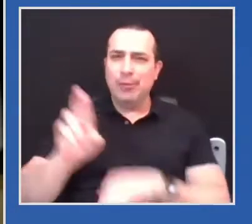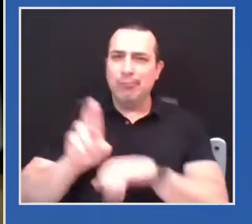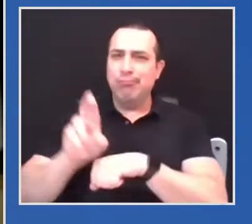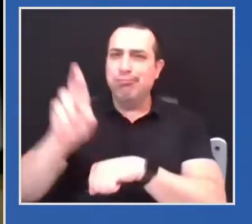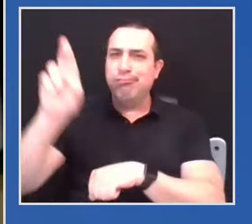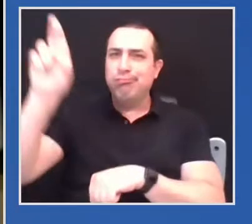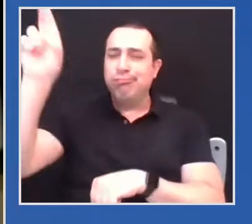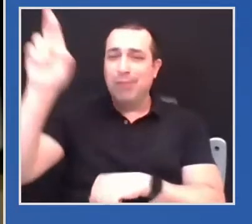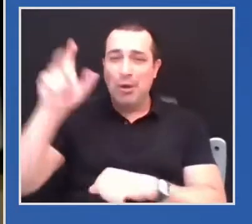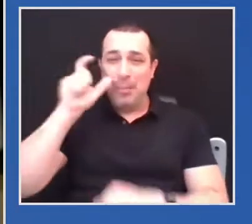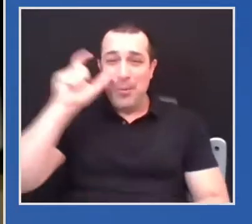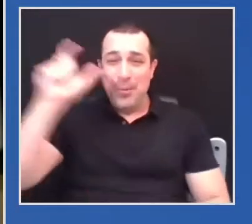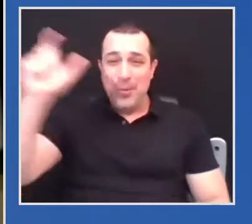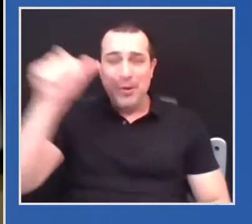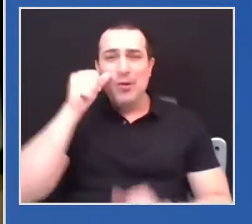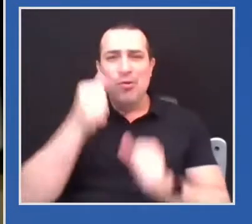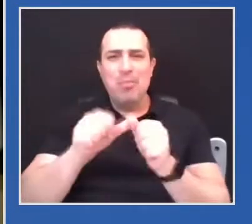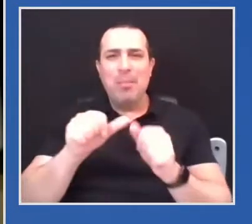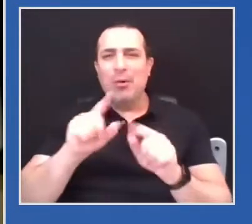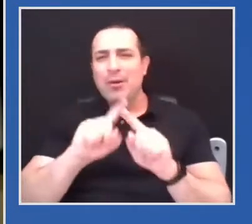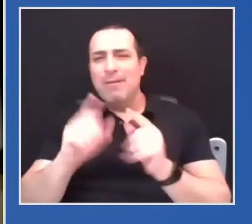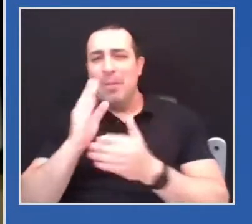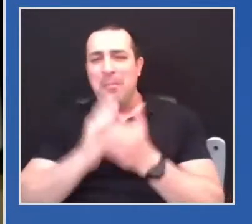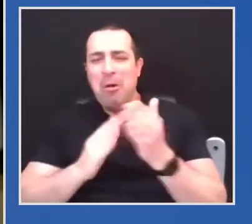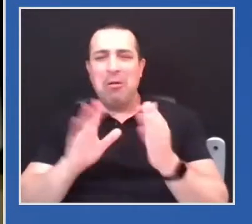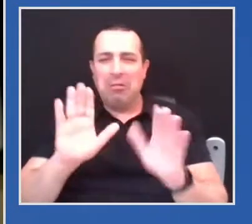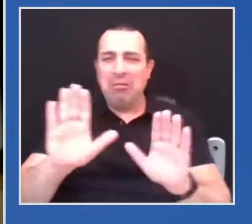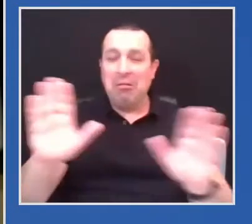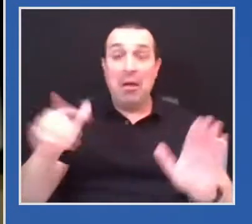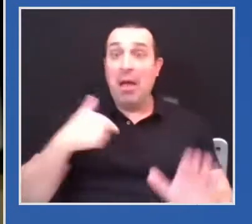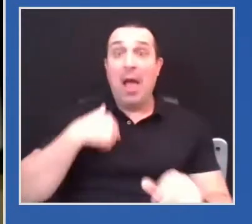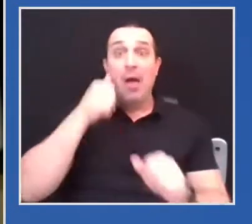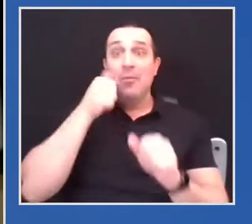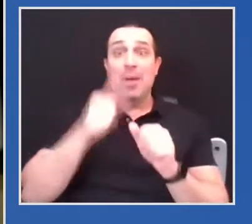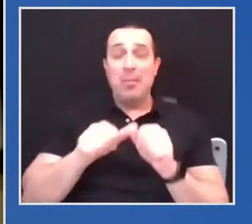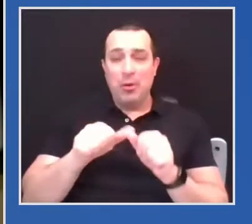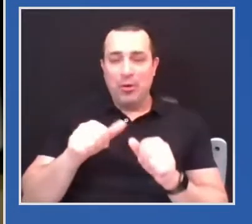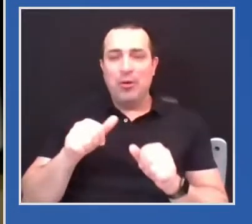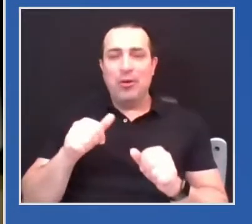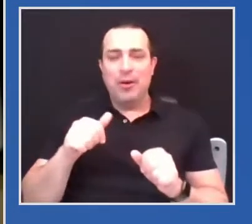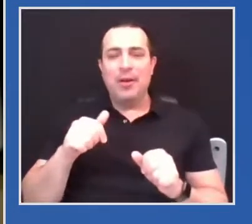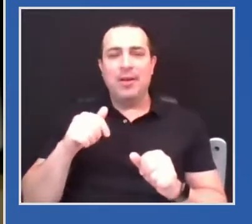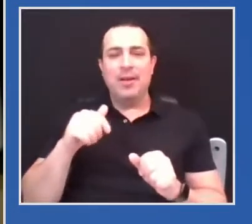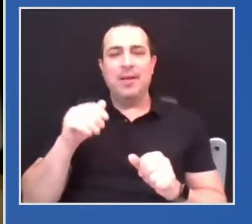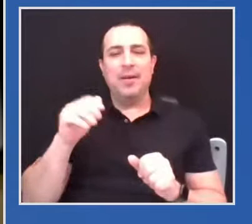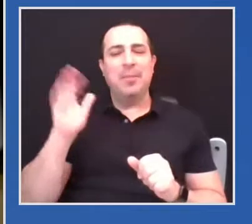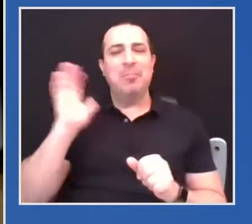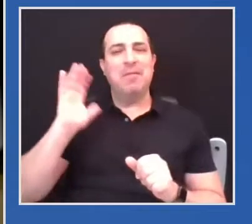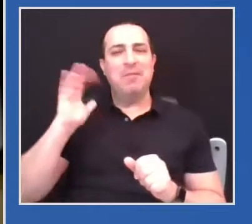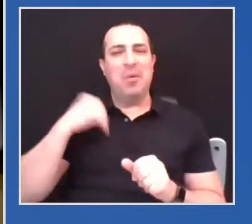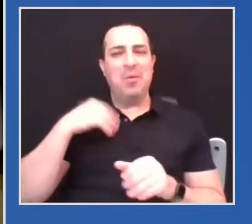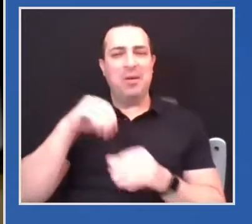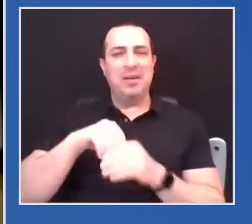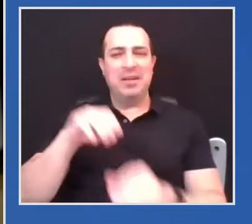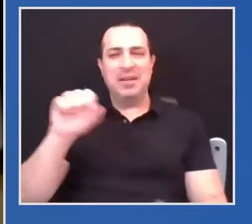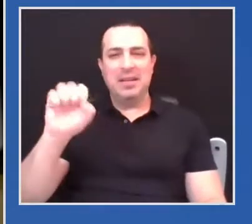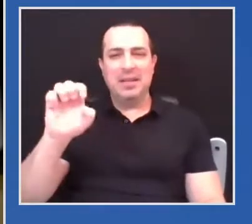Everybody remembers different pieces of it. The part I remember, my colleagues used to kid me in the Senate when I was there.